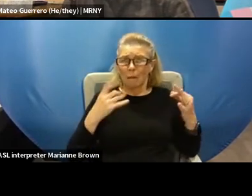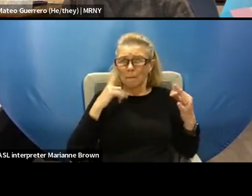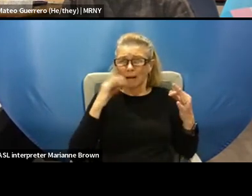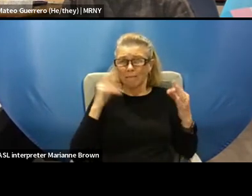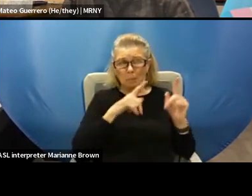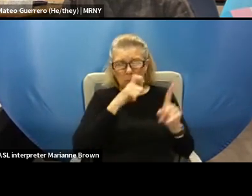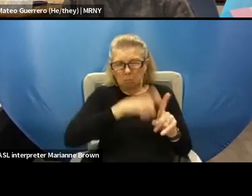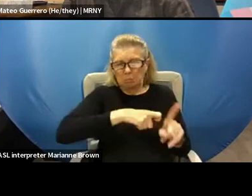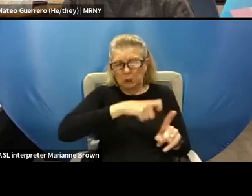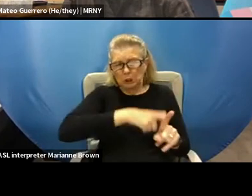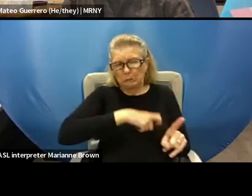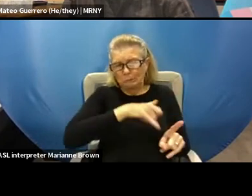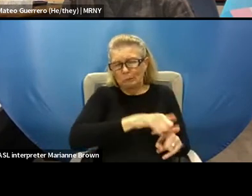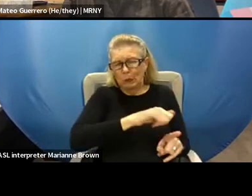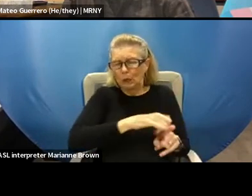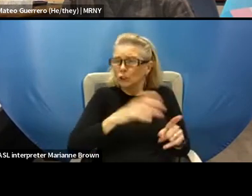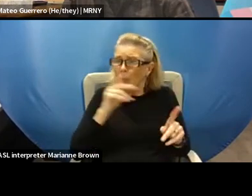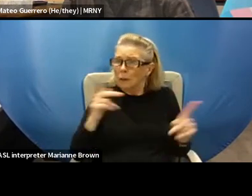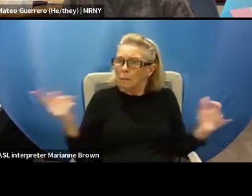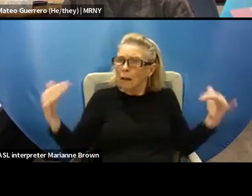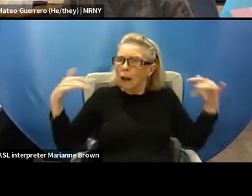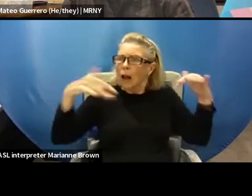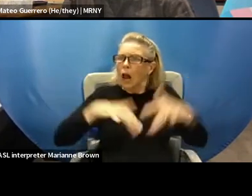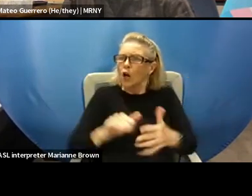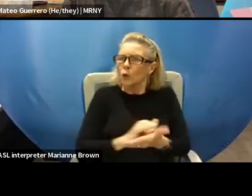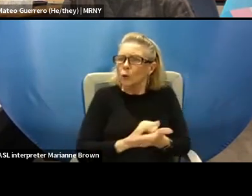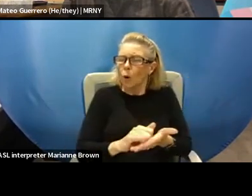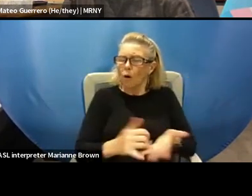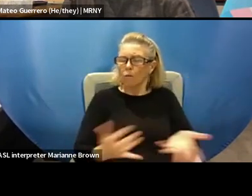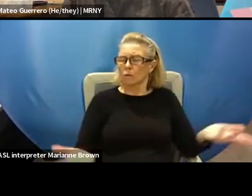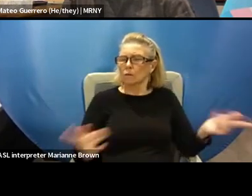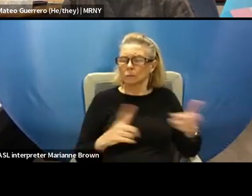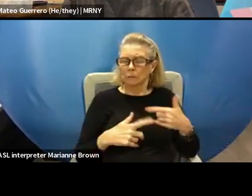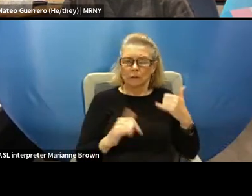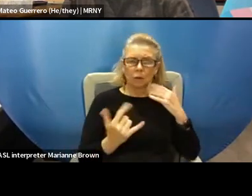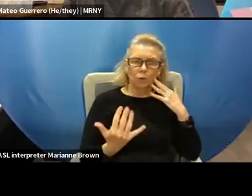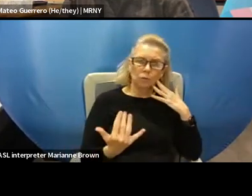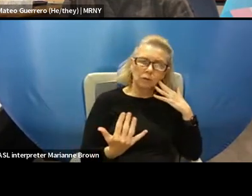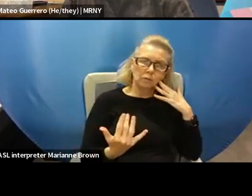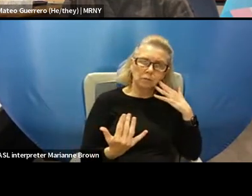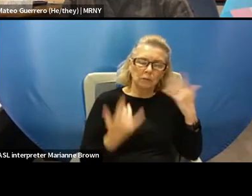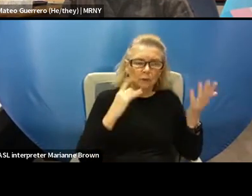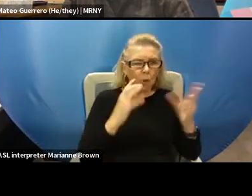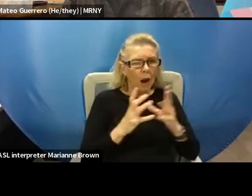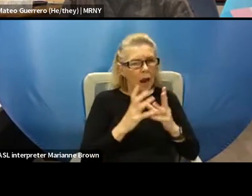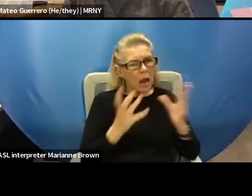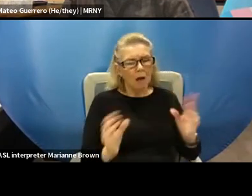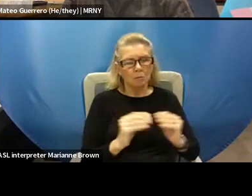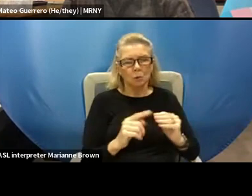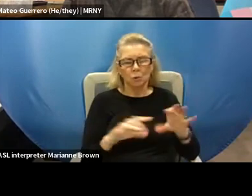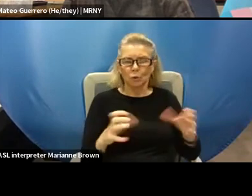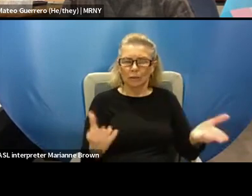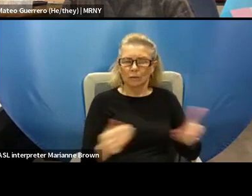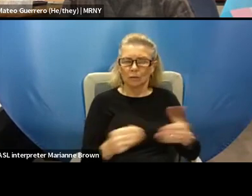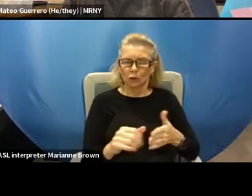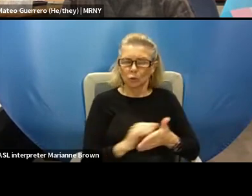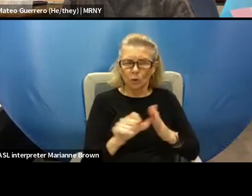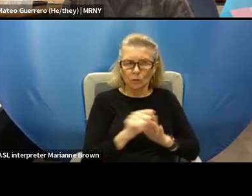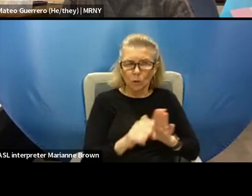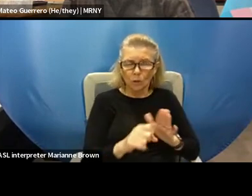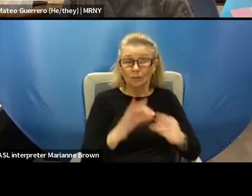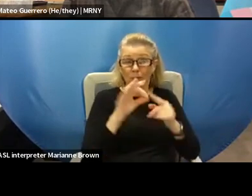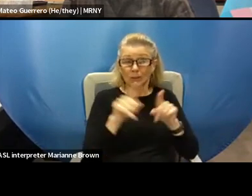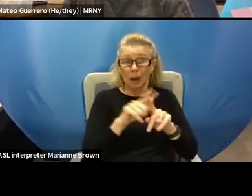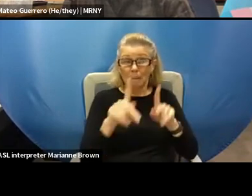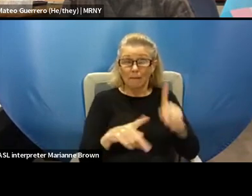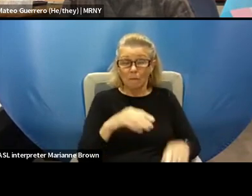lot at stake. There is a lot more to be done here in New York State, especially when people like Michael Knowles,